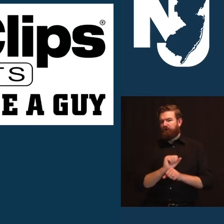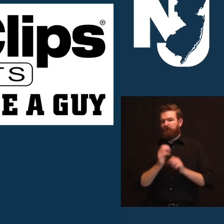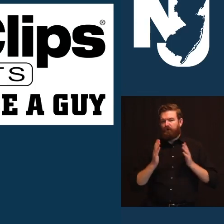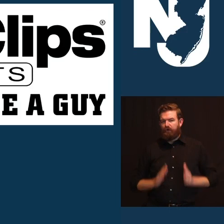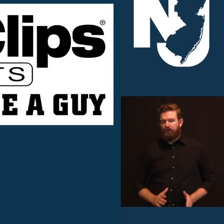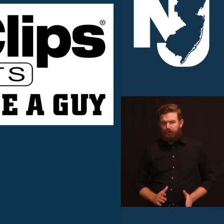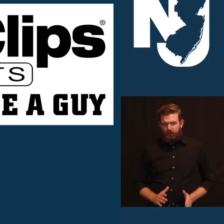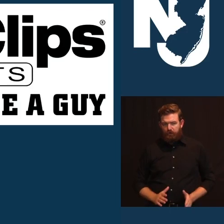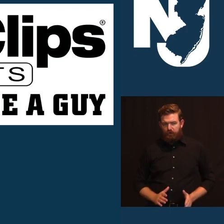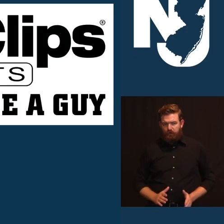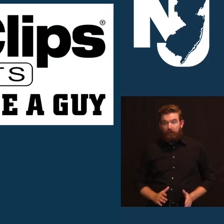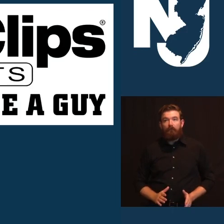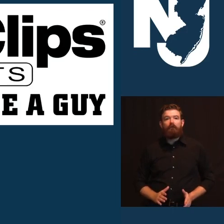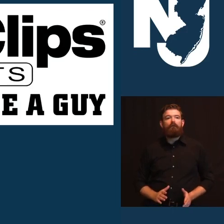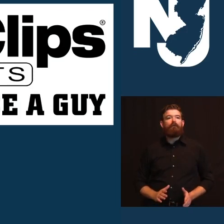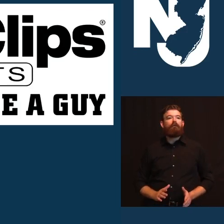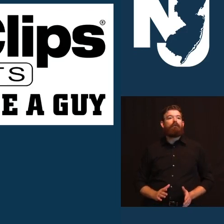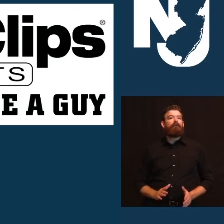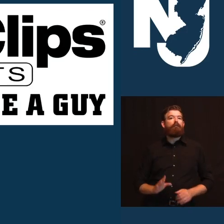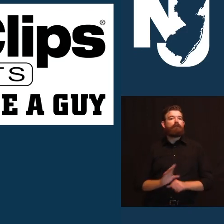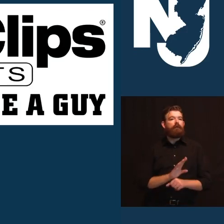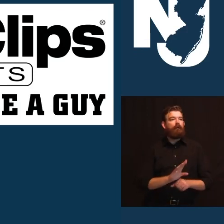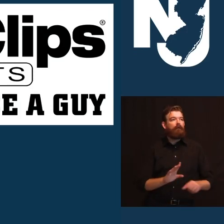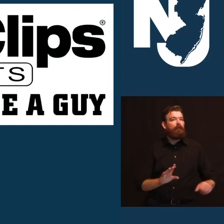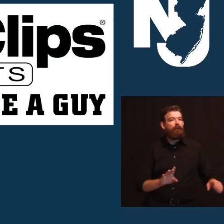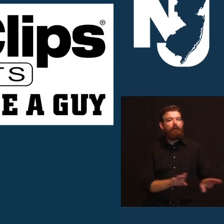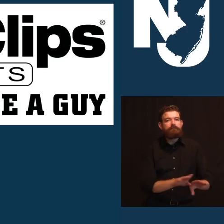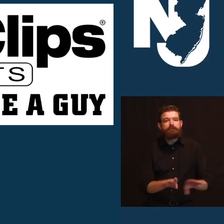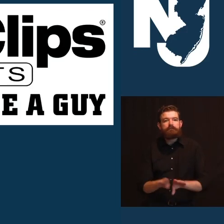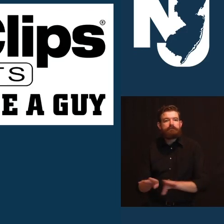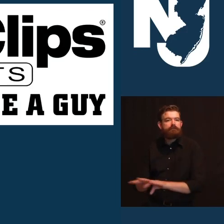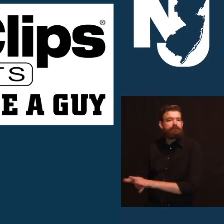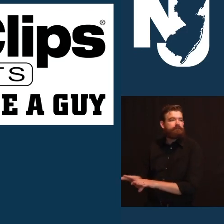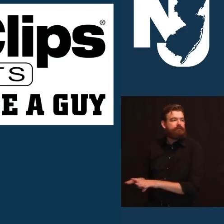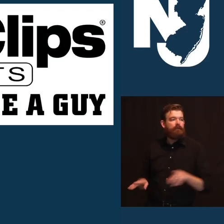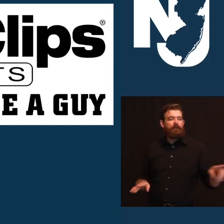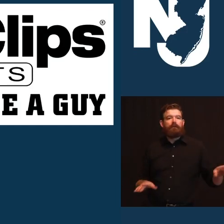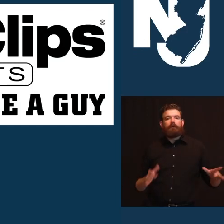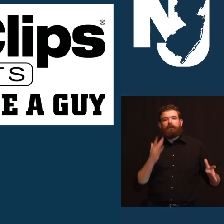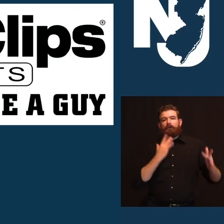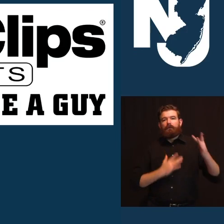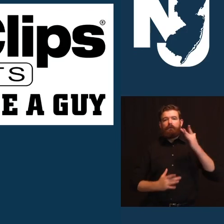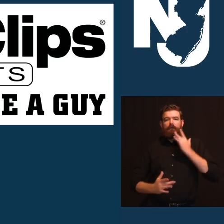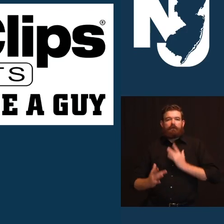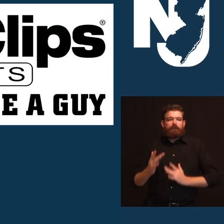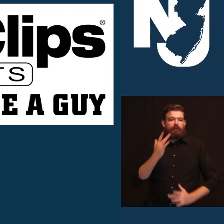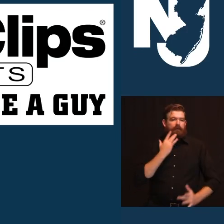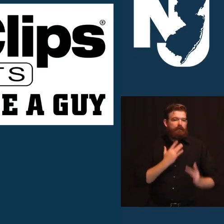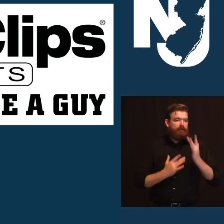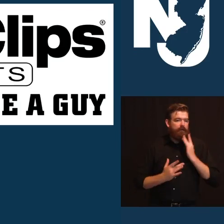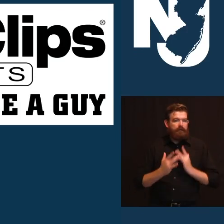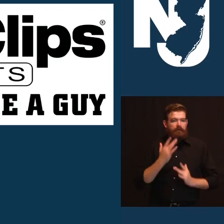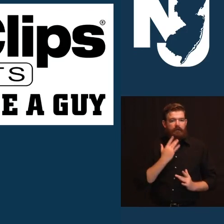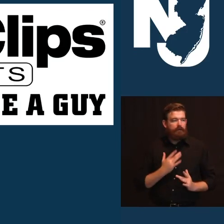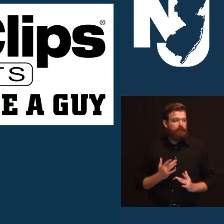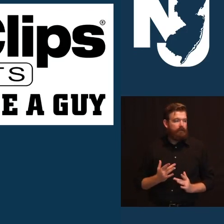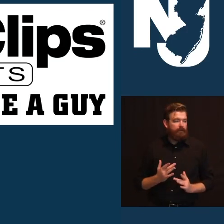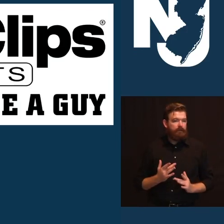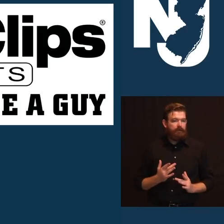services hit Sports Clips hard, putting the future of the franchises and the jobs it supports in doubt. Working with the